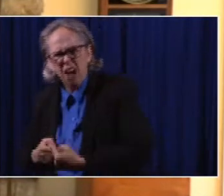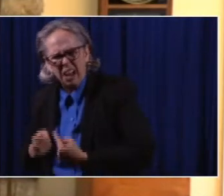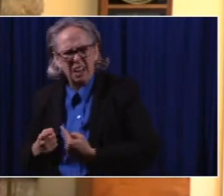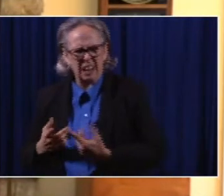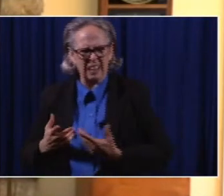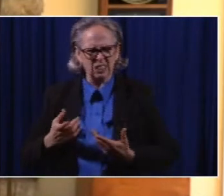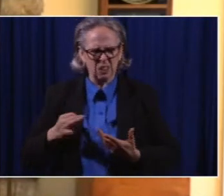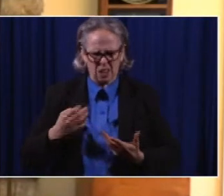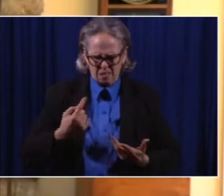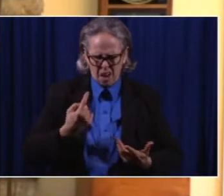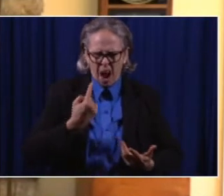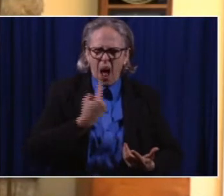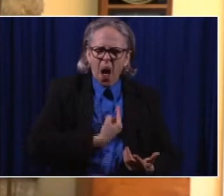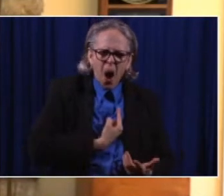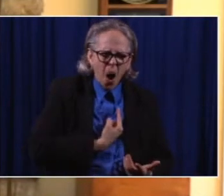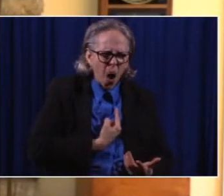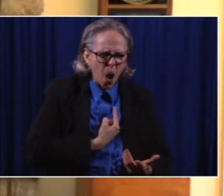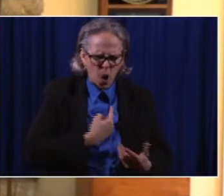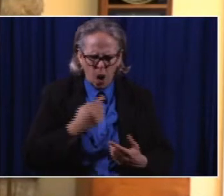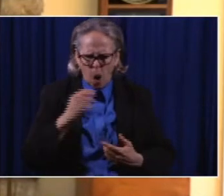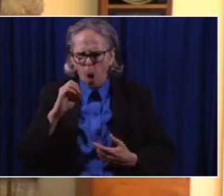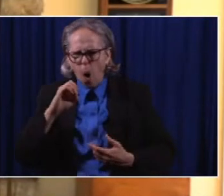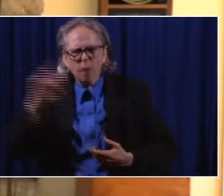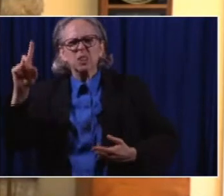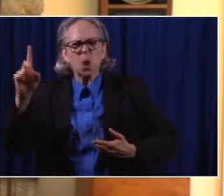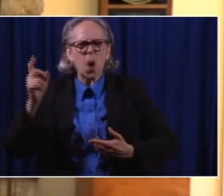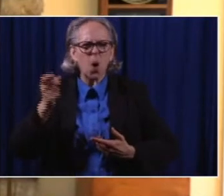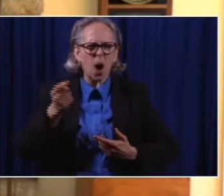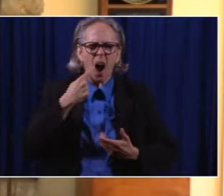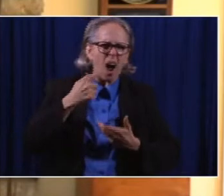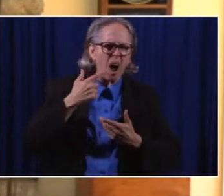one there to call 911. There's no one there to help.